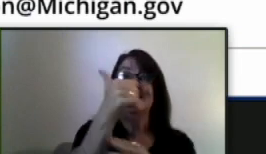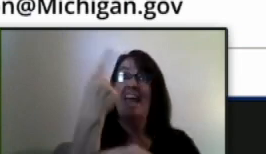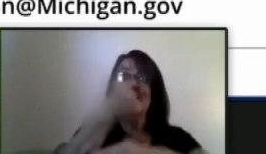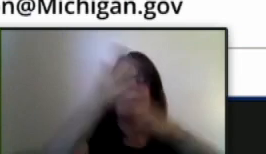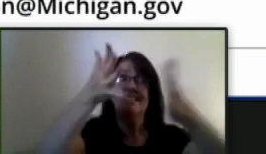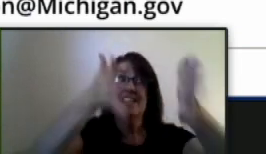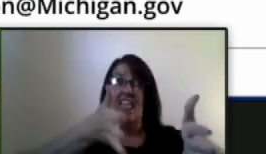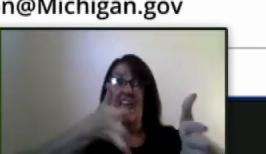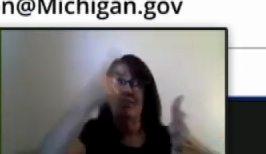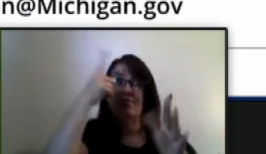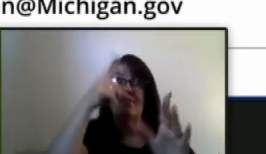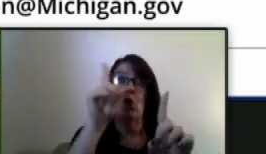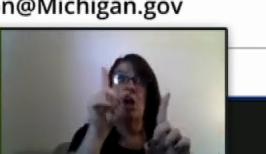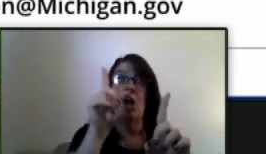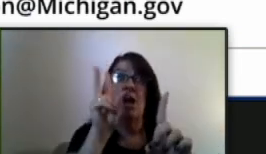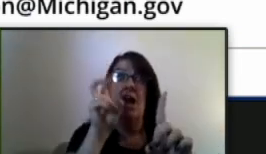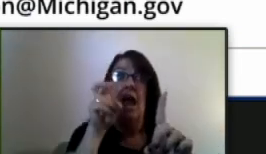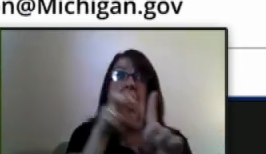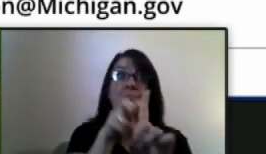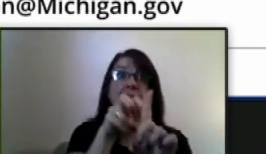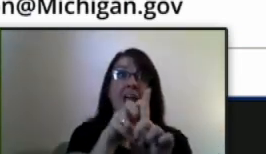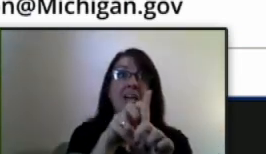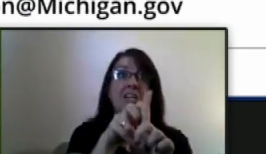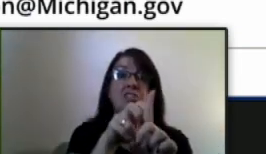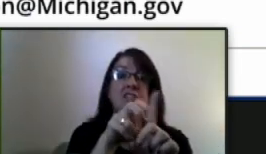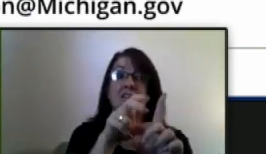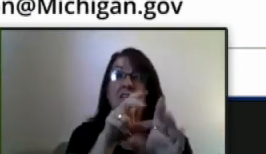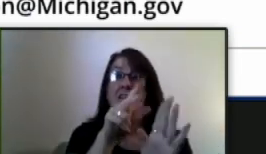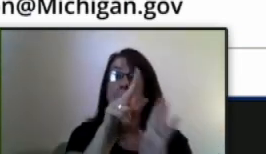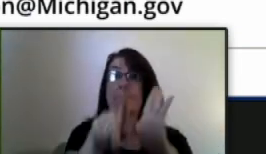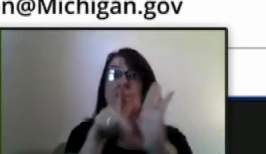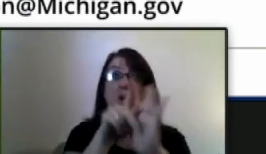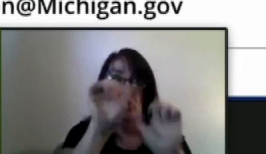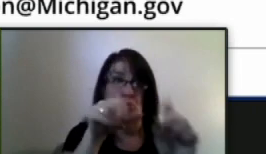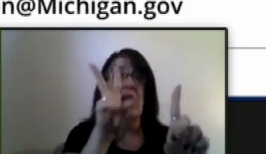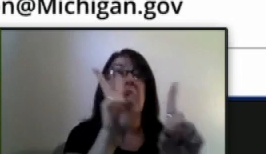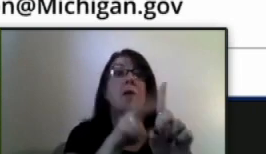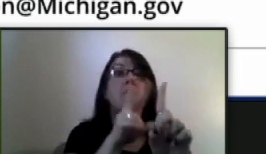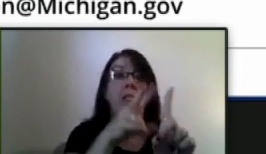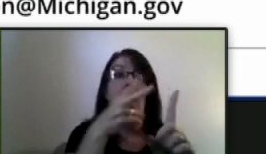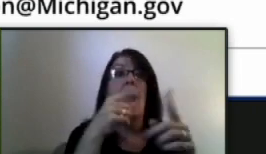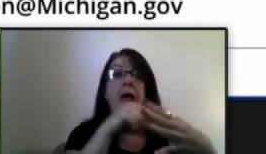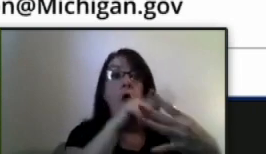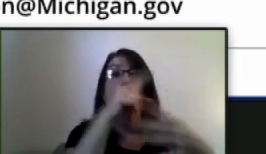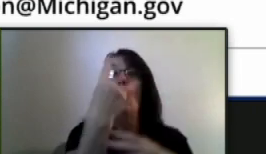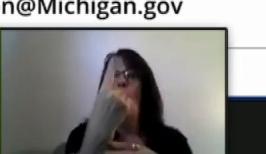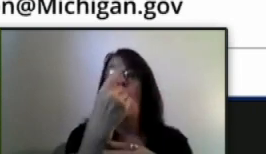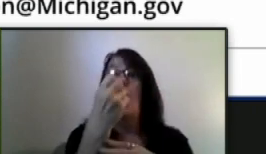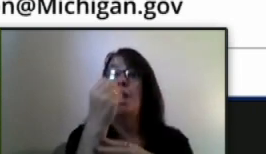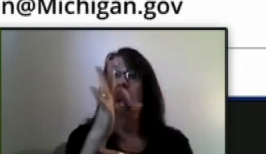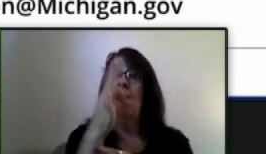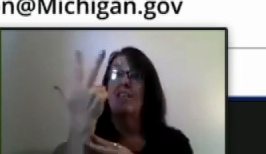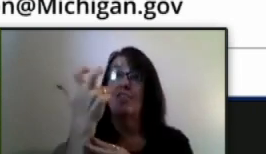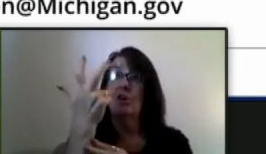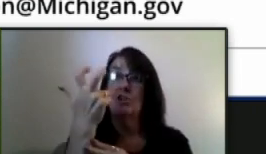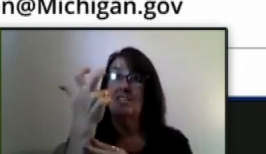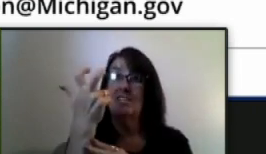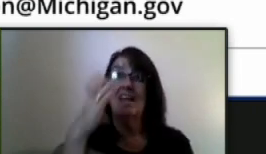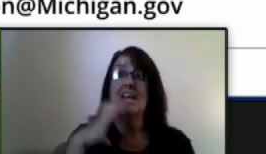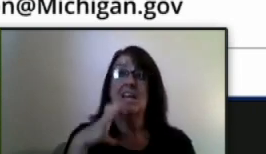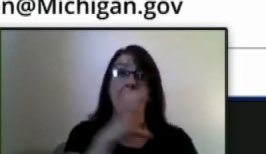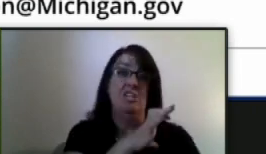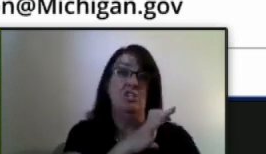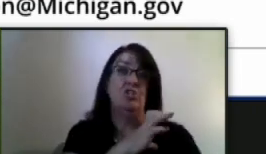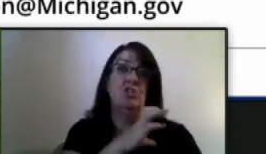in the application period in which you can apply to be one of those 13 randomly selected commissioners who will be